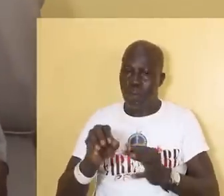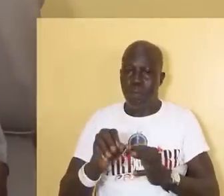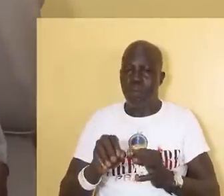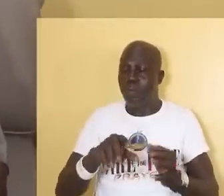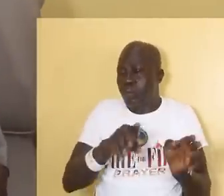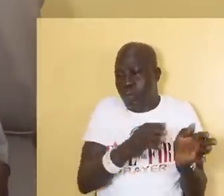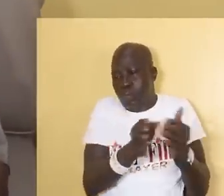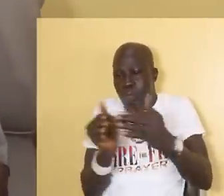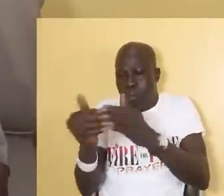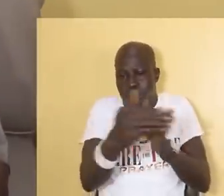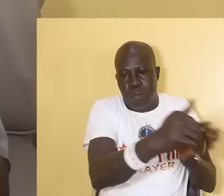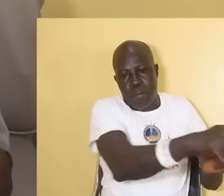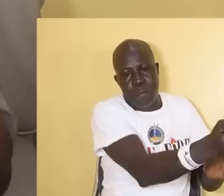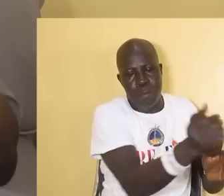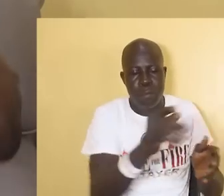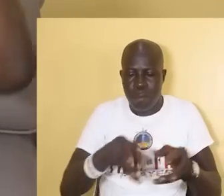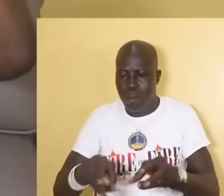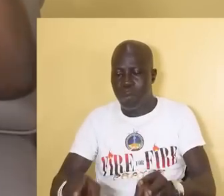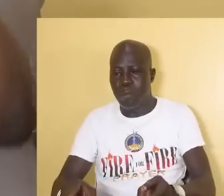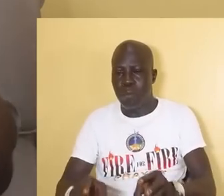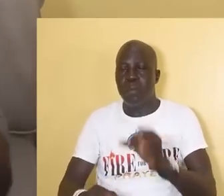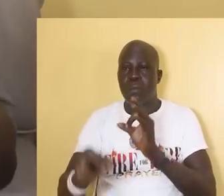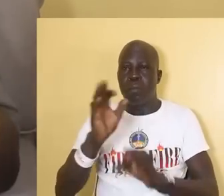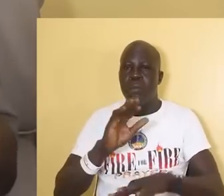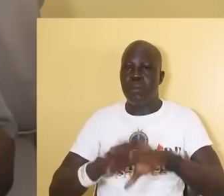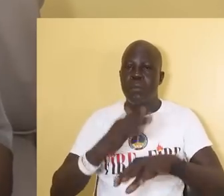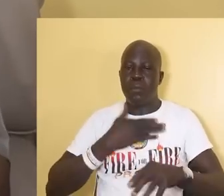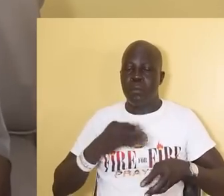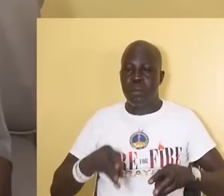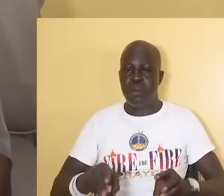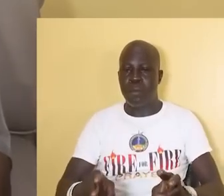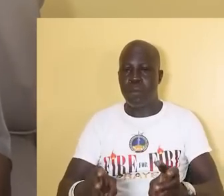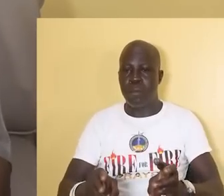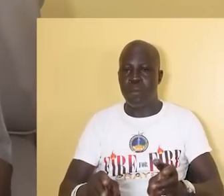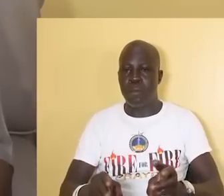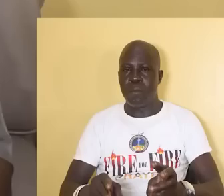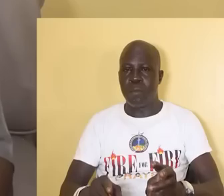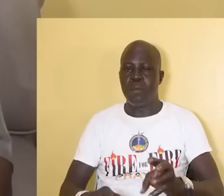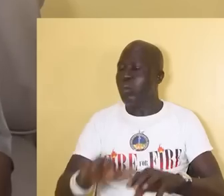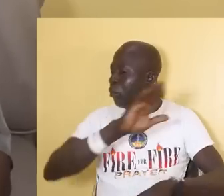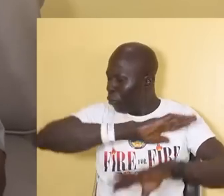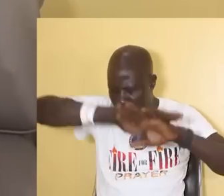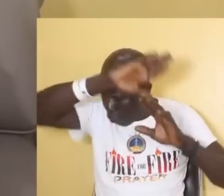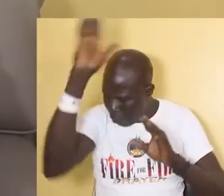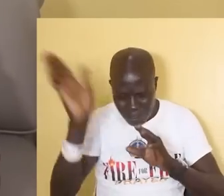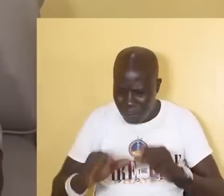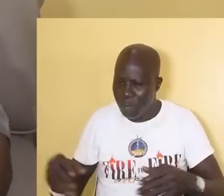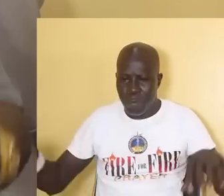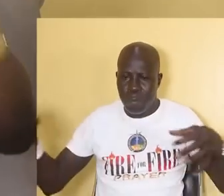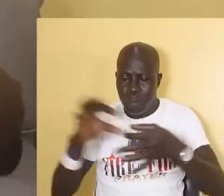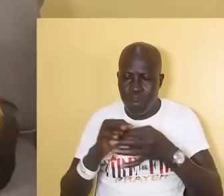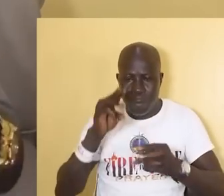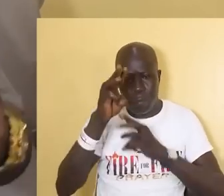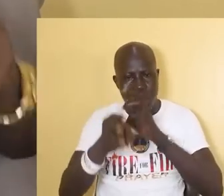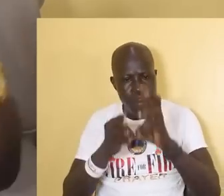if you set aside for my way, once on my way, if you not join the